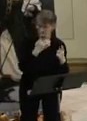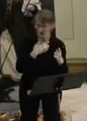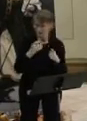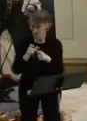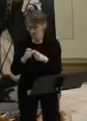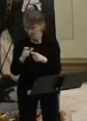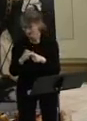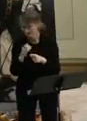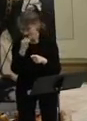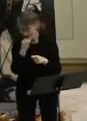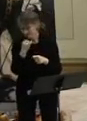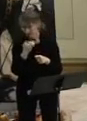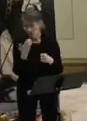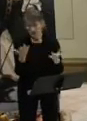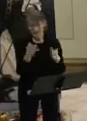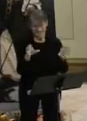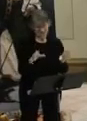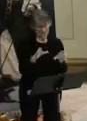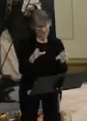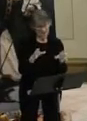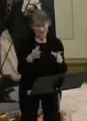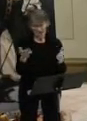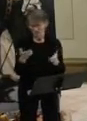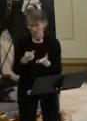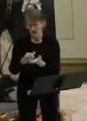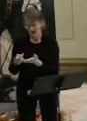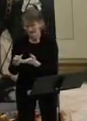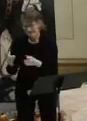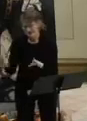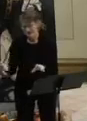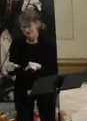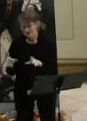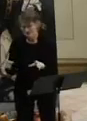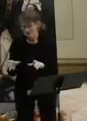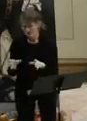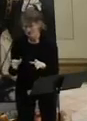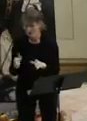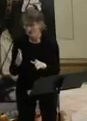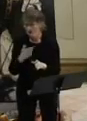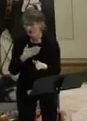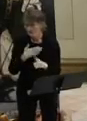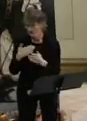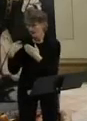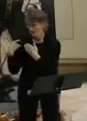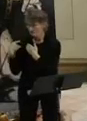thoughts and in my words, in what I have done and what I have failed to do.